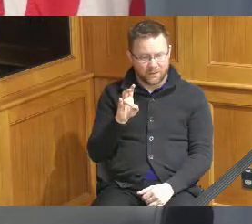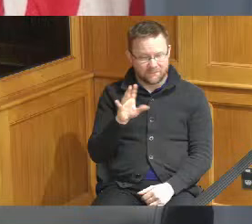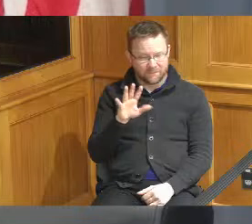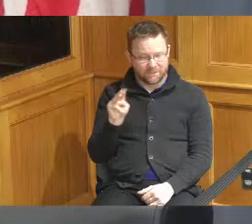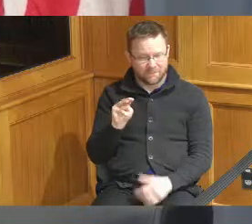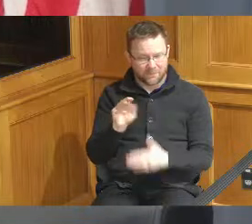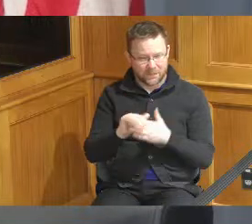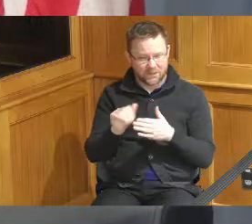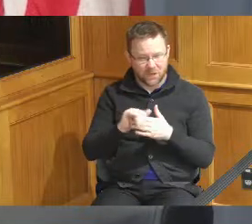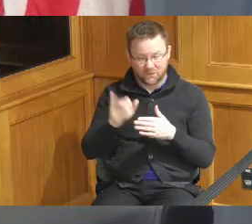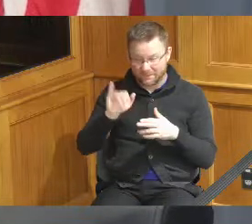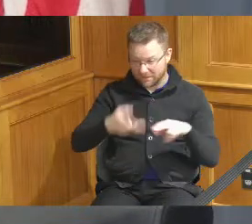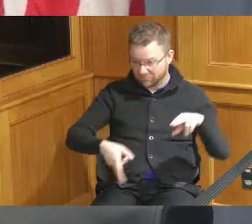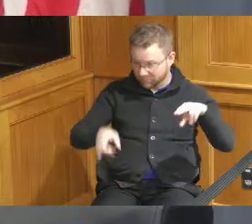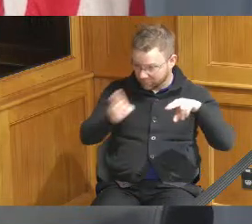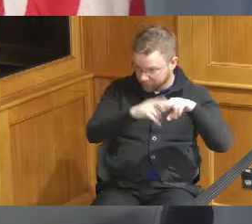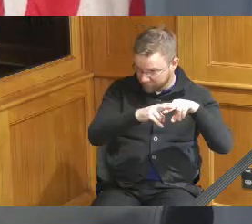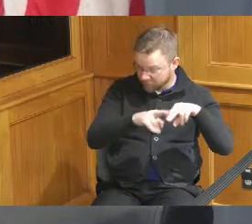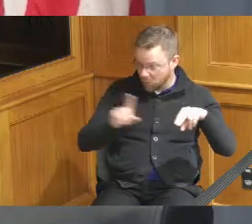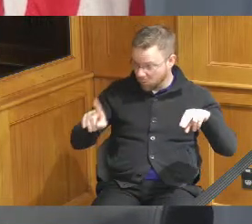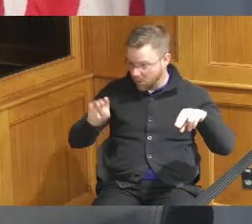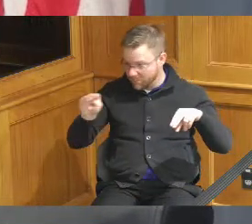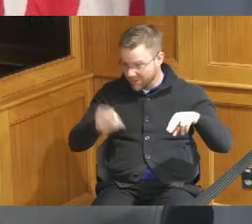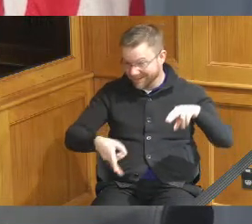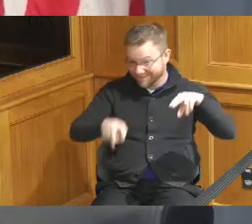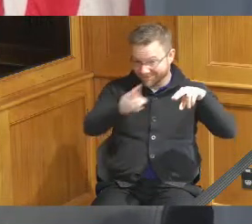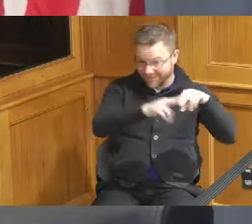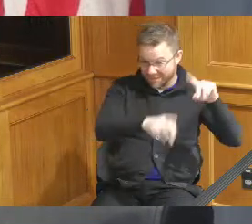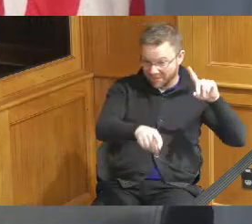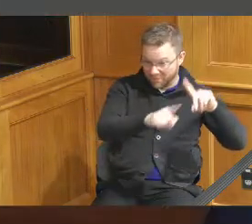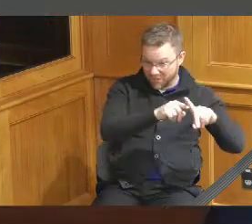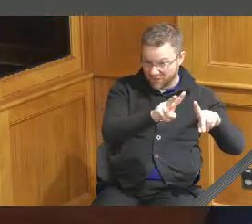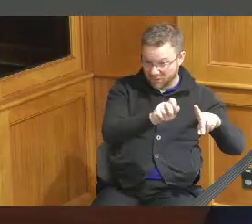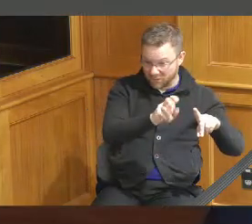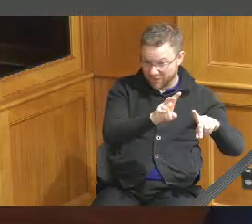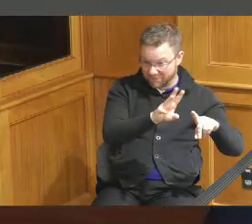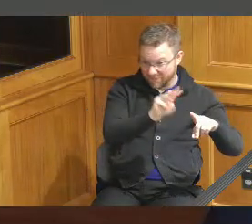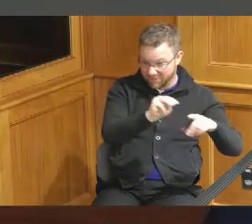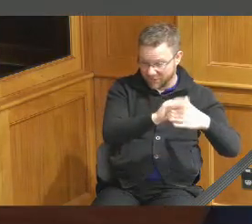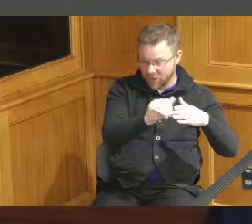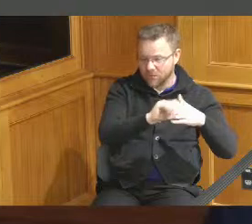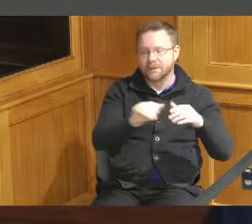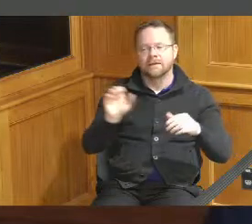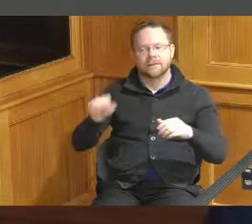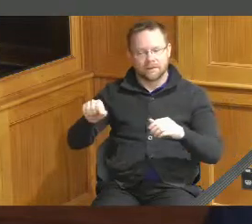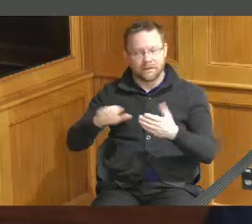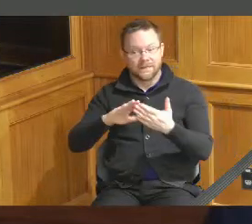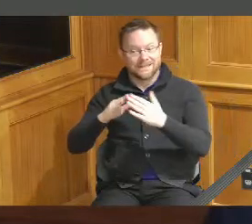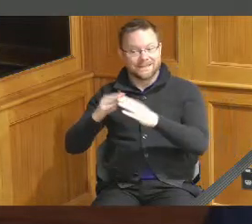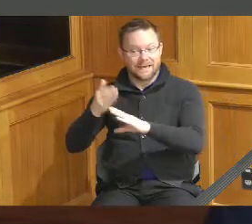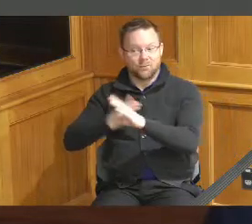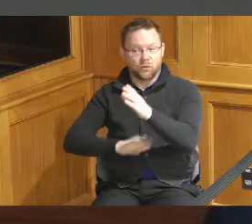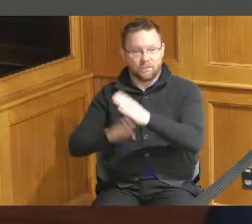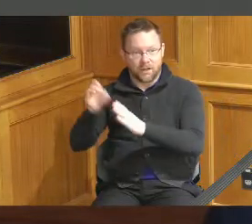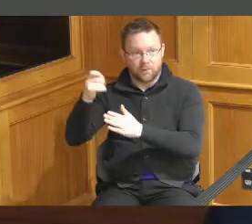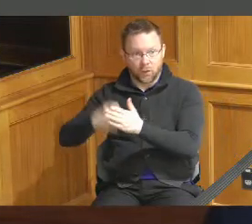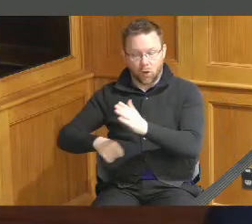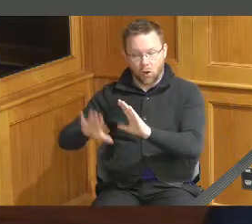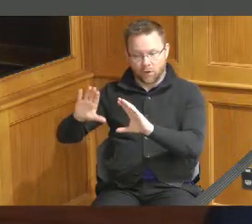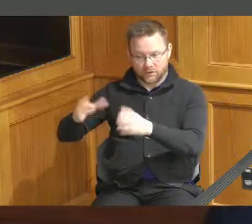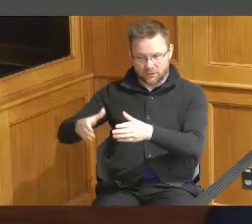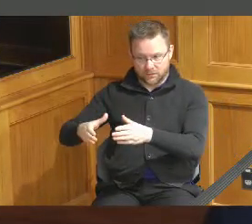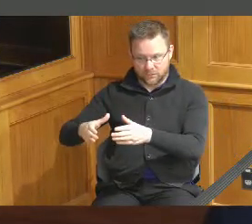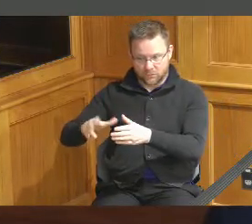$2.75 million in addition to that $1 million? Yeah, so there was an amount from the city for the pre-development costs